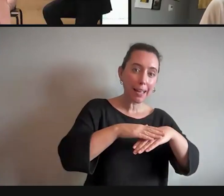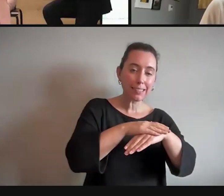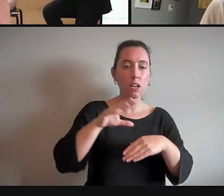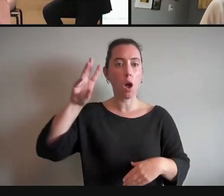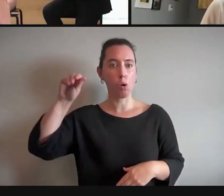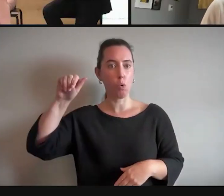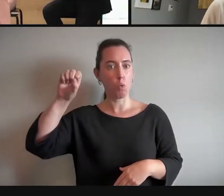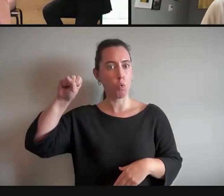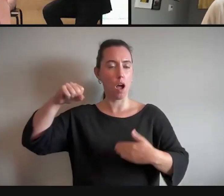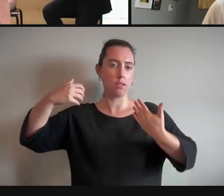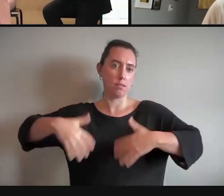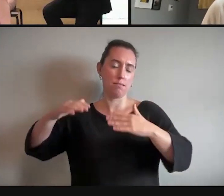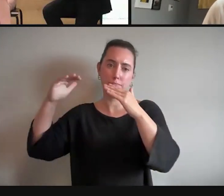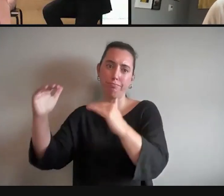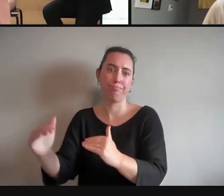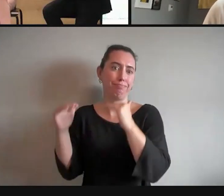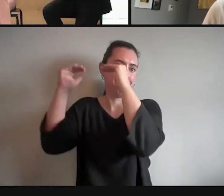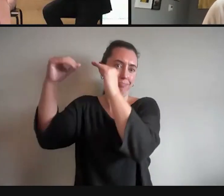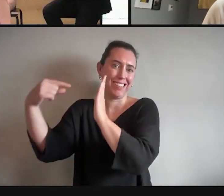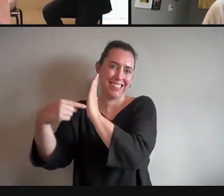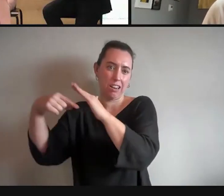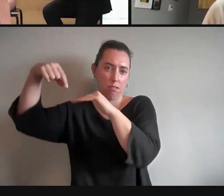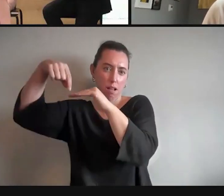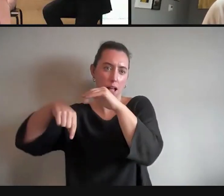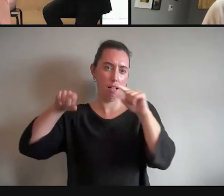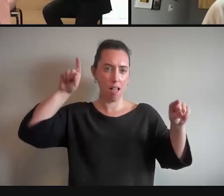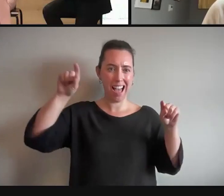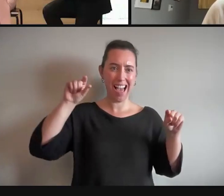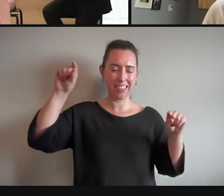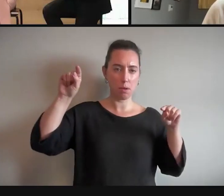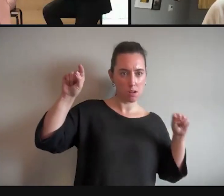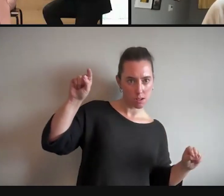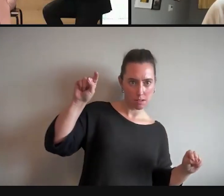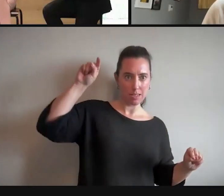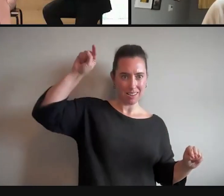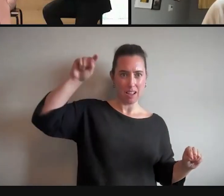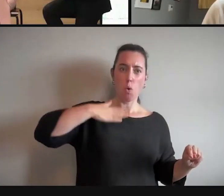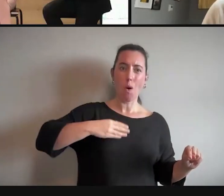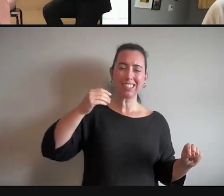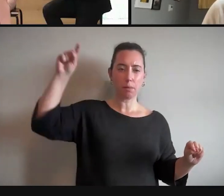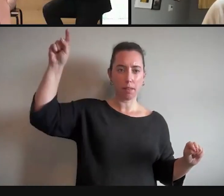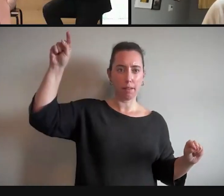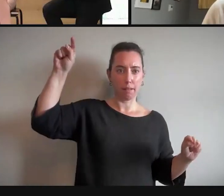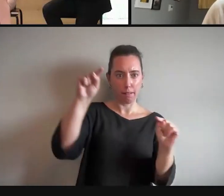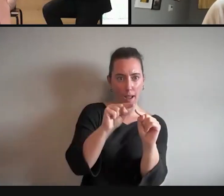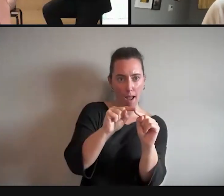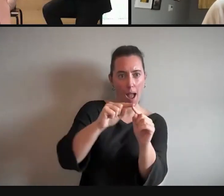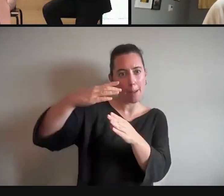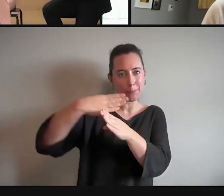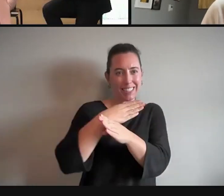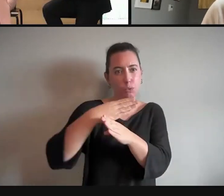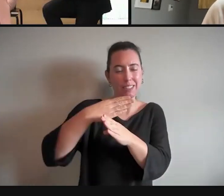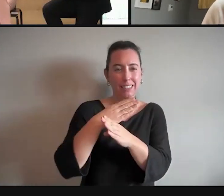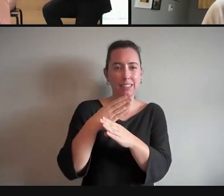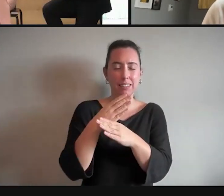really technical exam. So I think it will be nice to have something